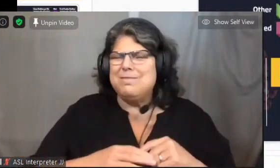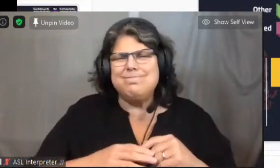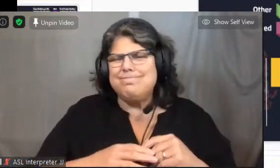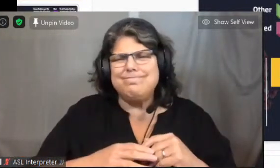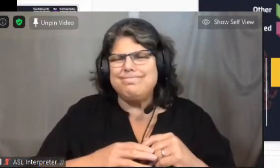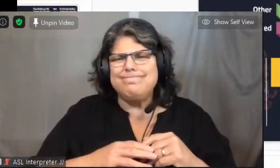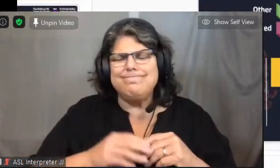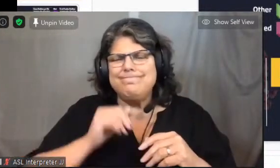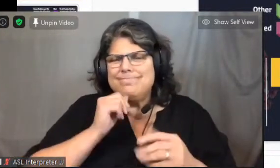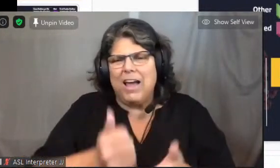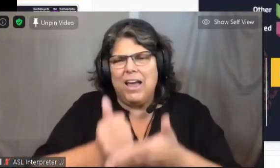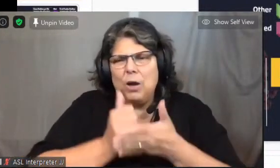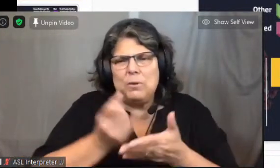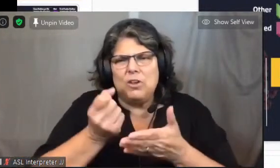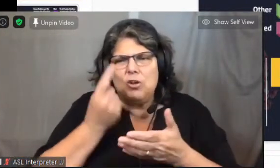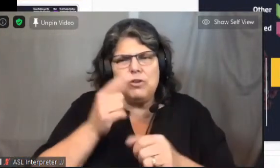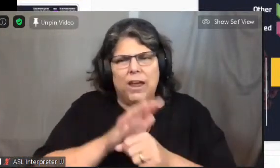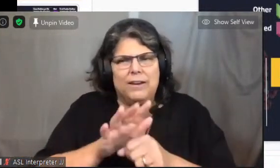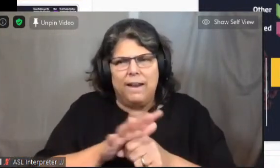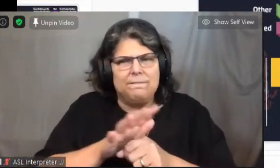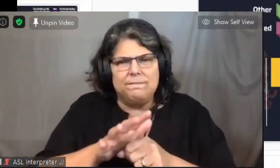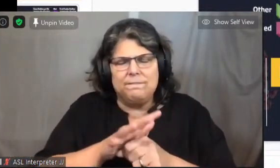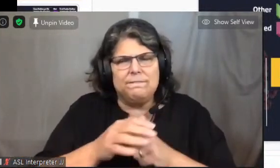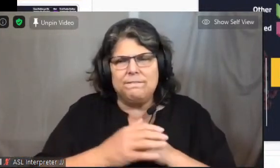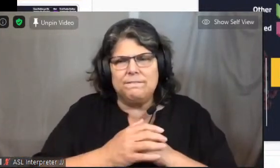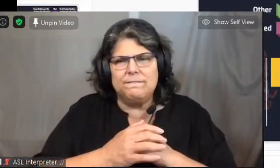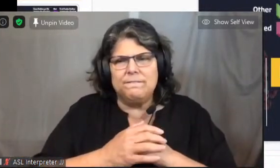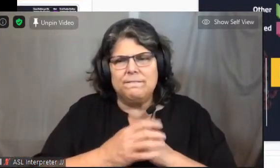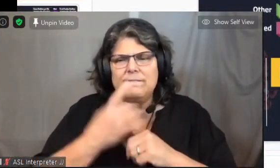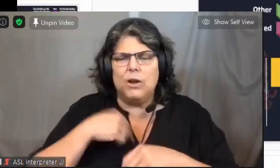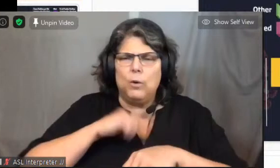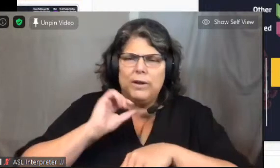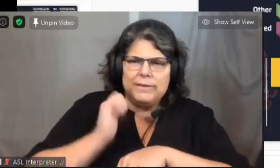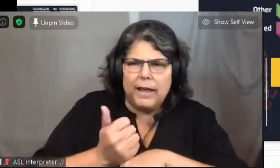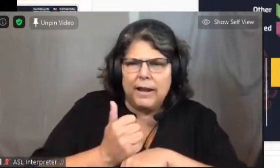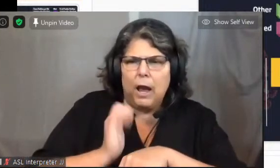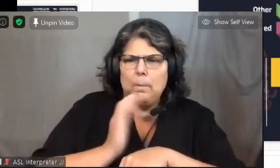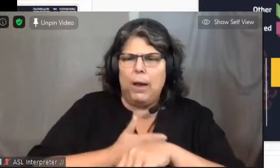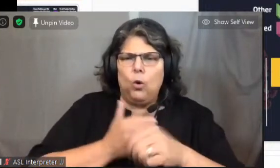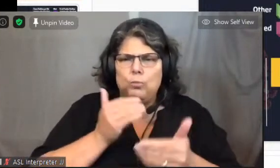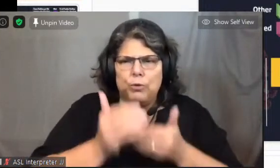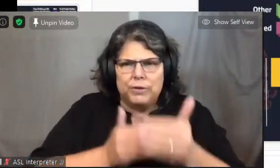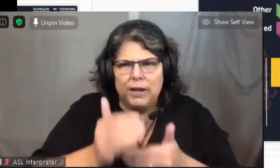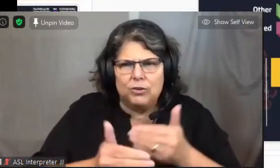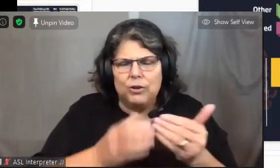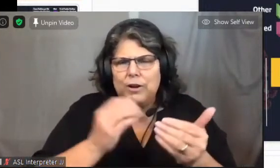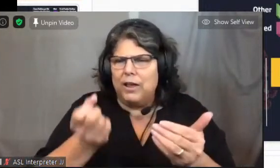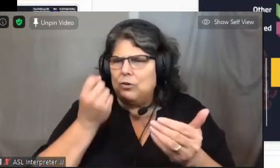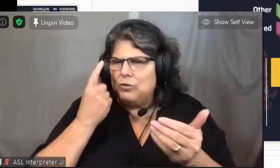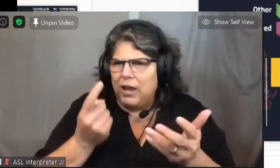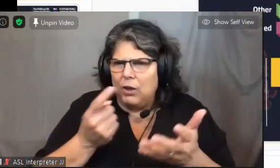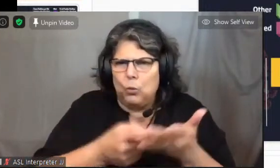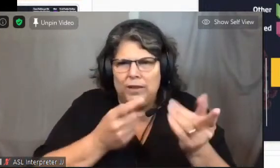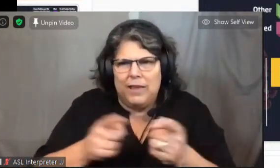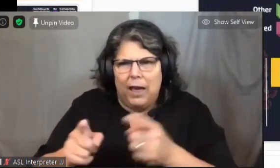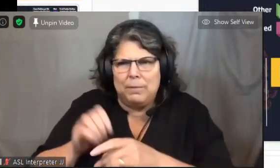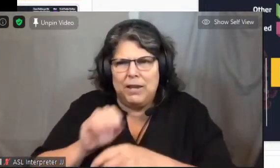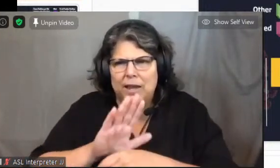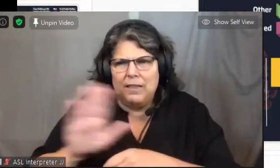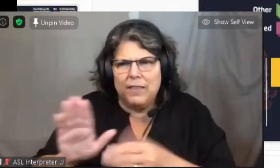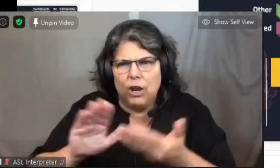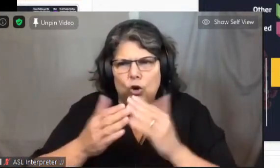appropriate insights as we're forming our procedures and understanding what's going on. And so we want to